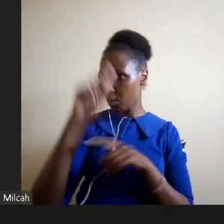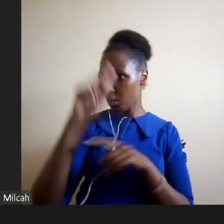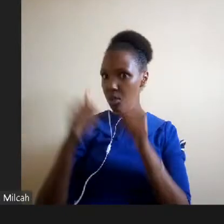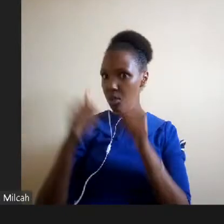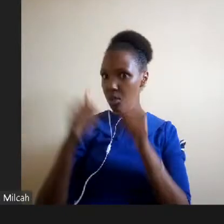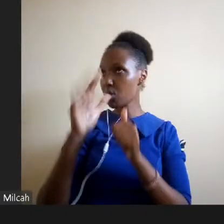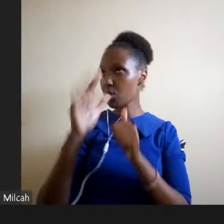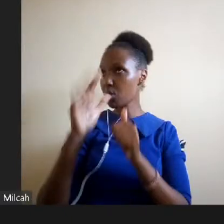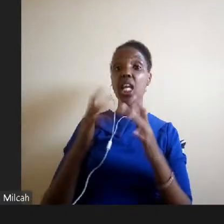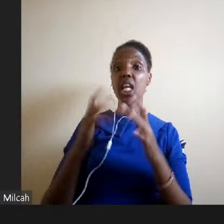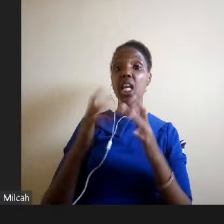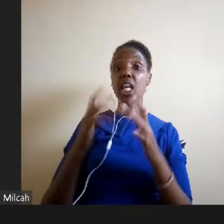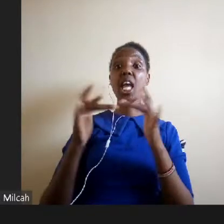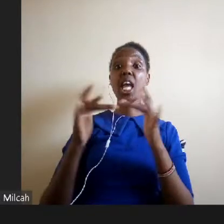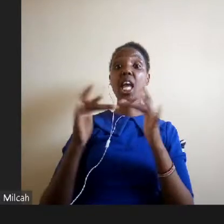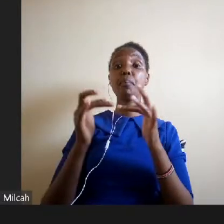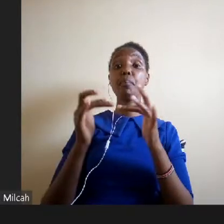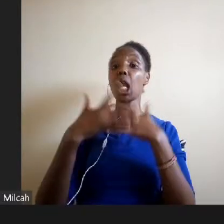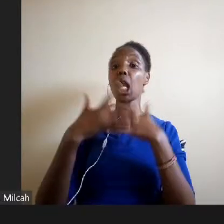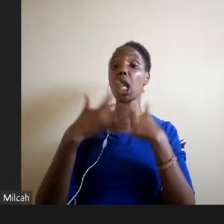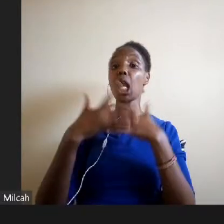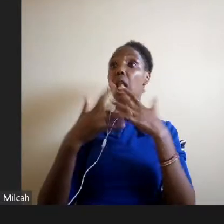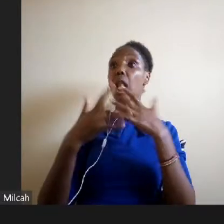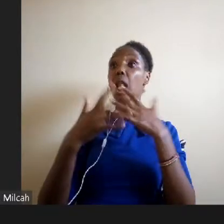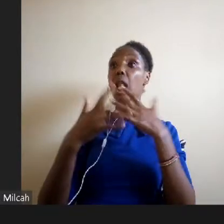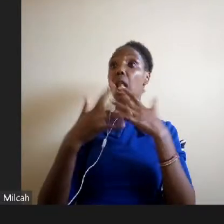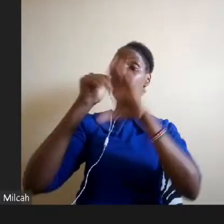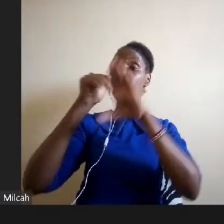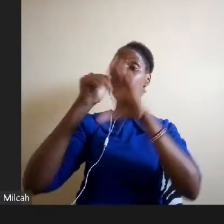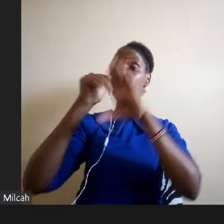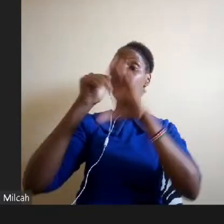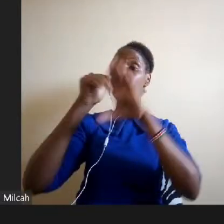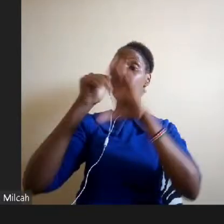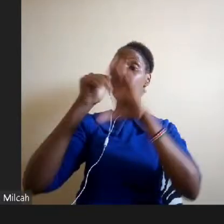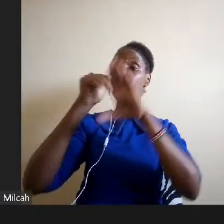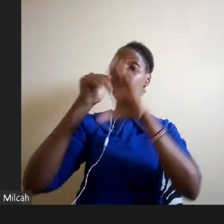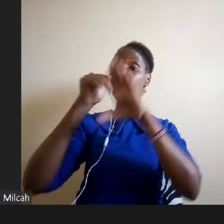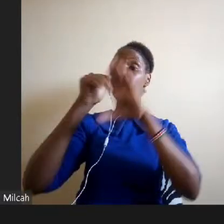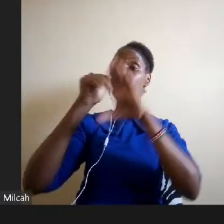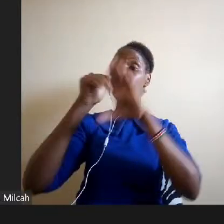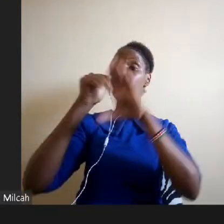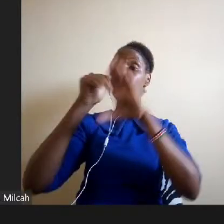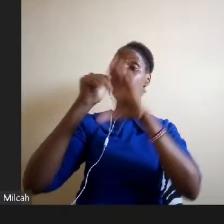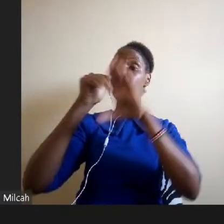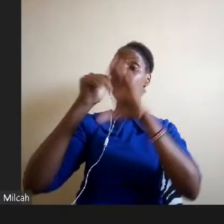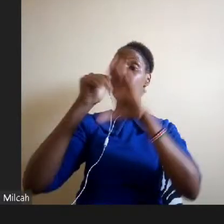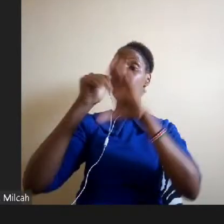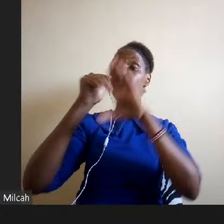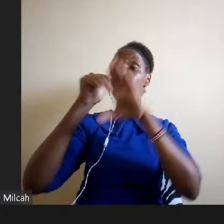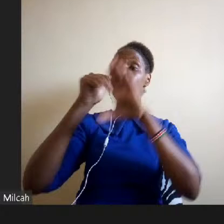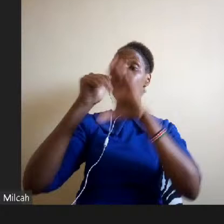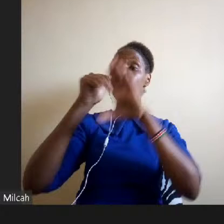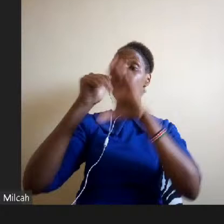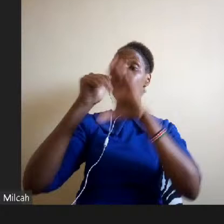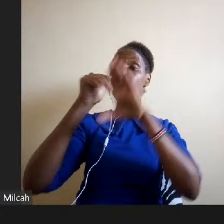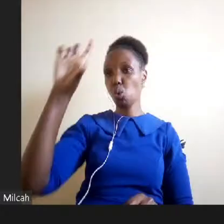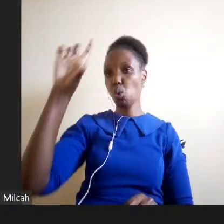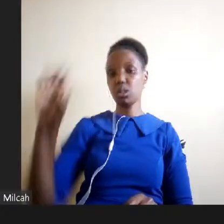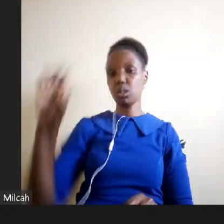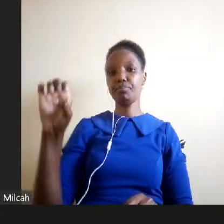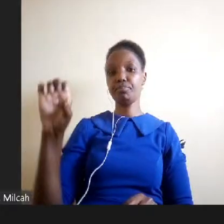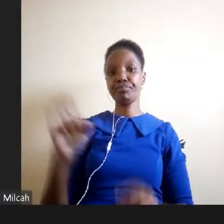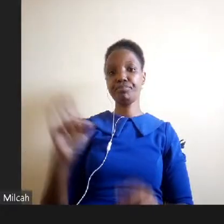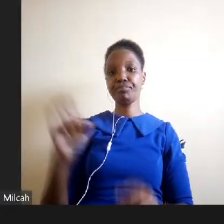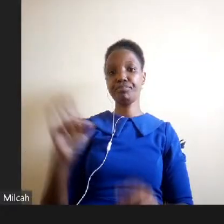email, and then you will be able to see some of the tips that we are sharing in today. Google has so much content that we need to be able to